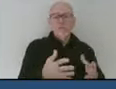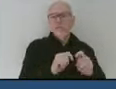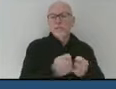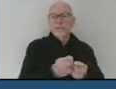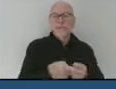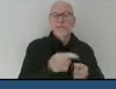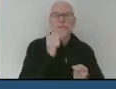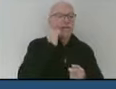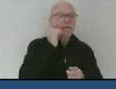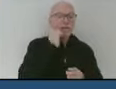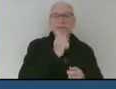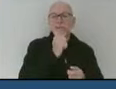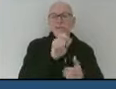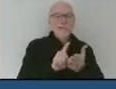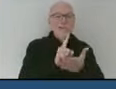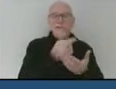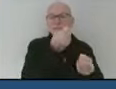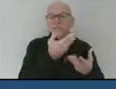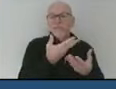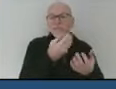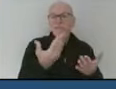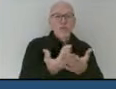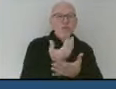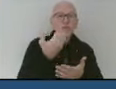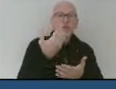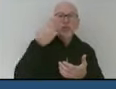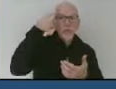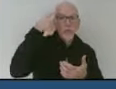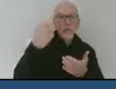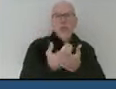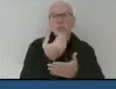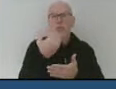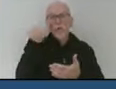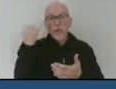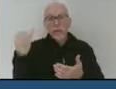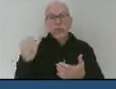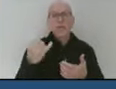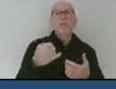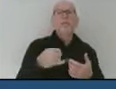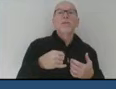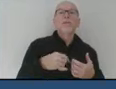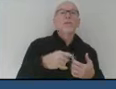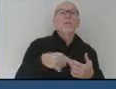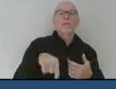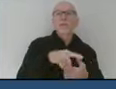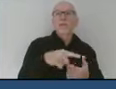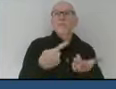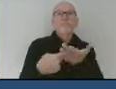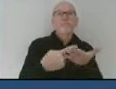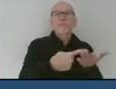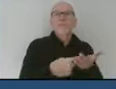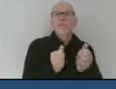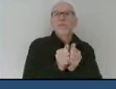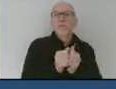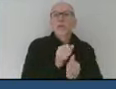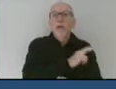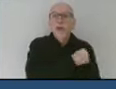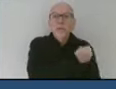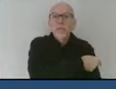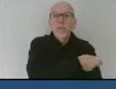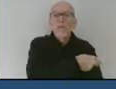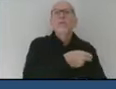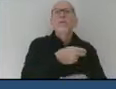hourly, daily basis any new thoughts or ideas, as she is and they are out talking to hospital